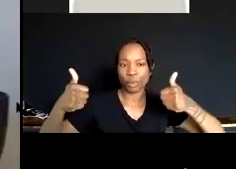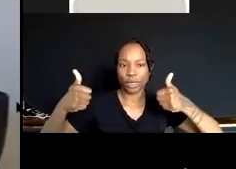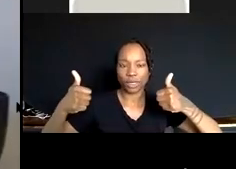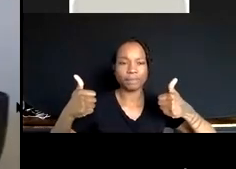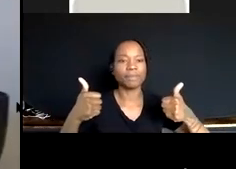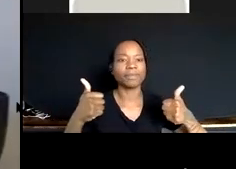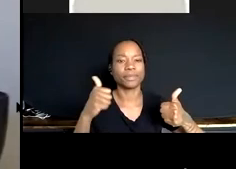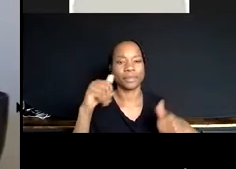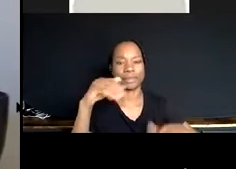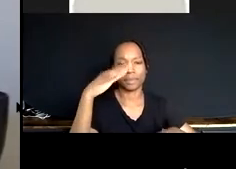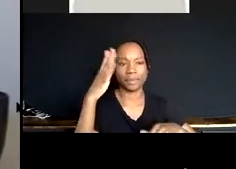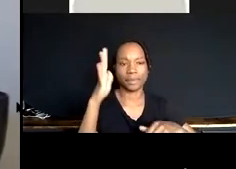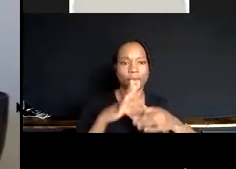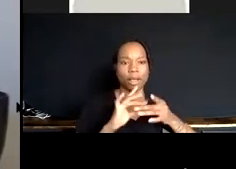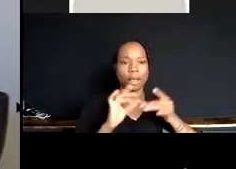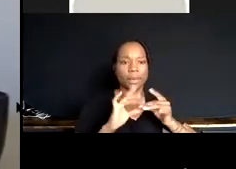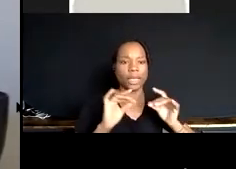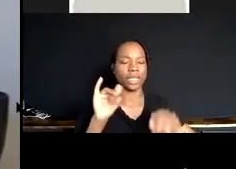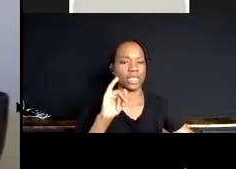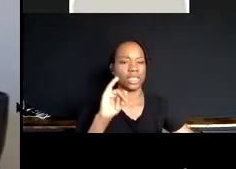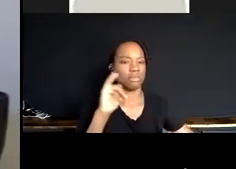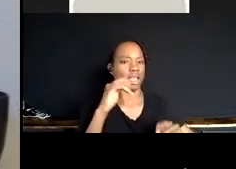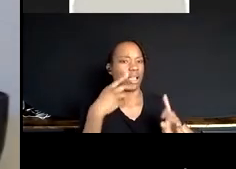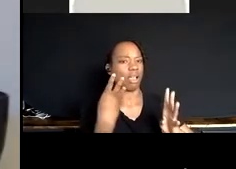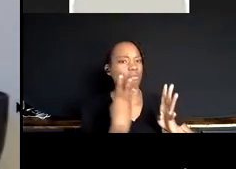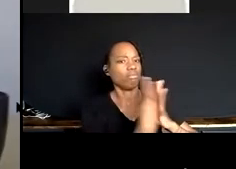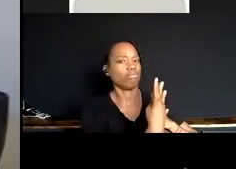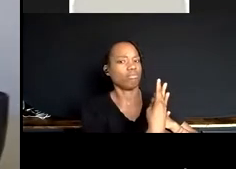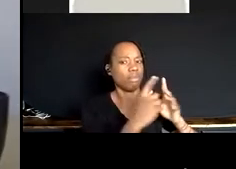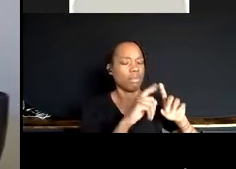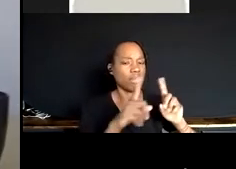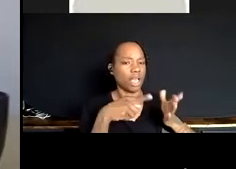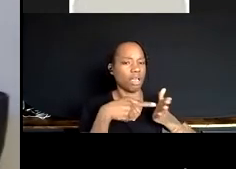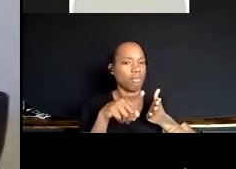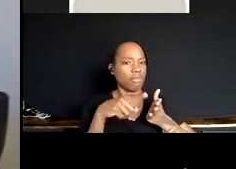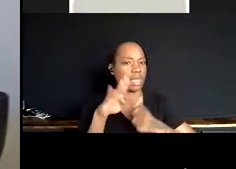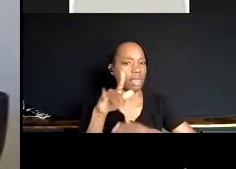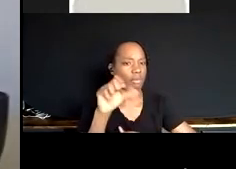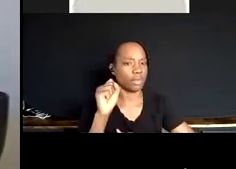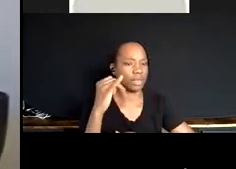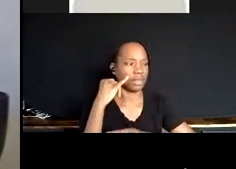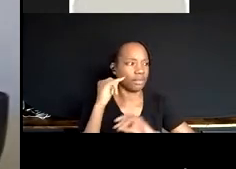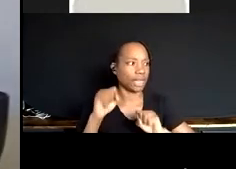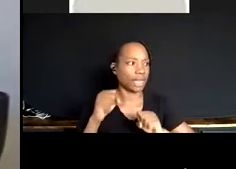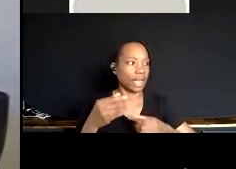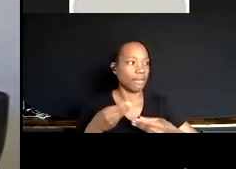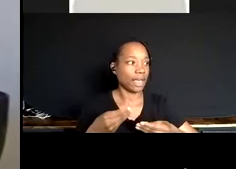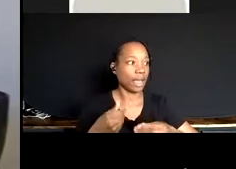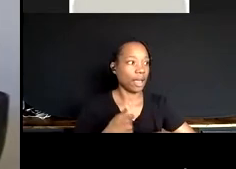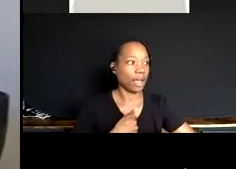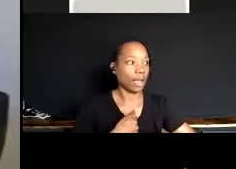it's like being locked up, but you pay your own bills, right? Maybe. So you get to feed yourself. Sorry.